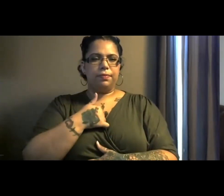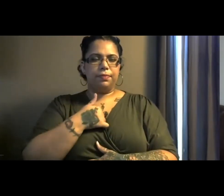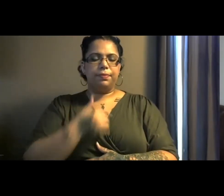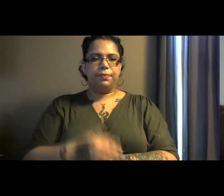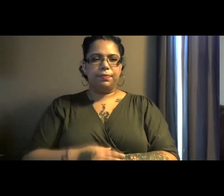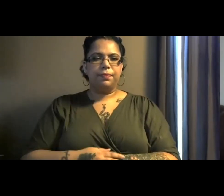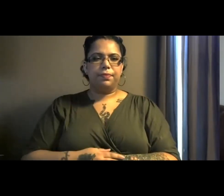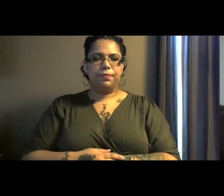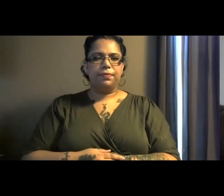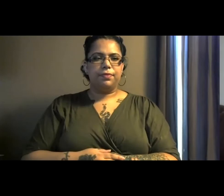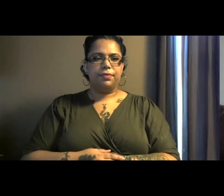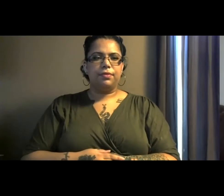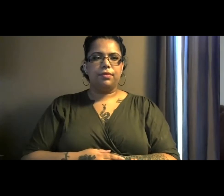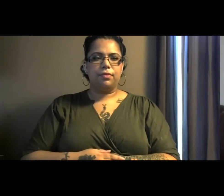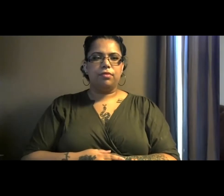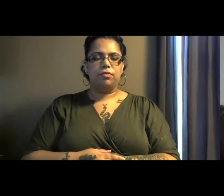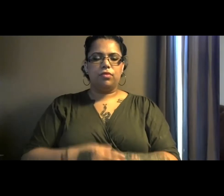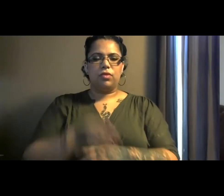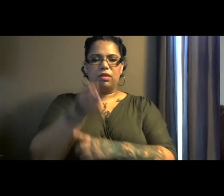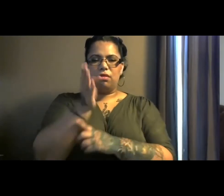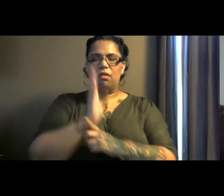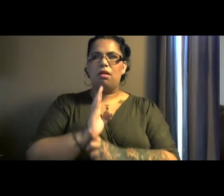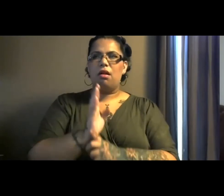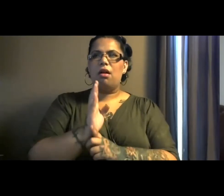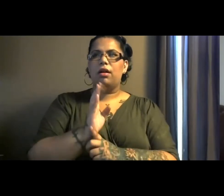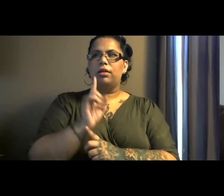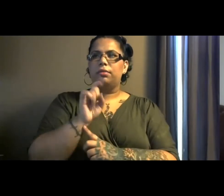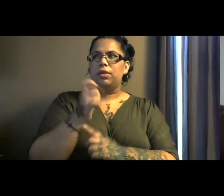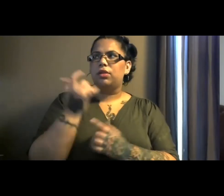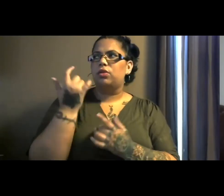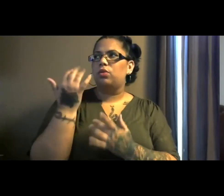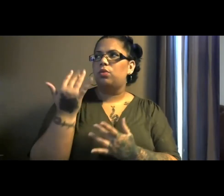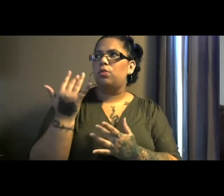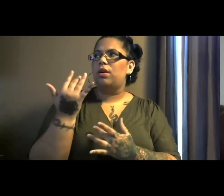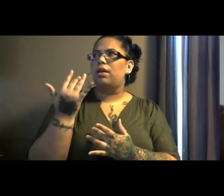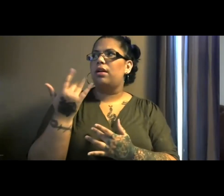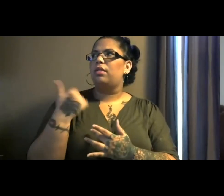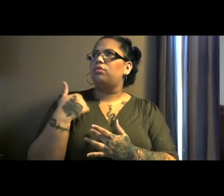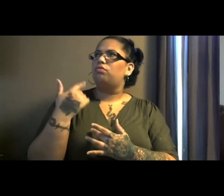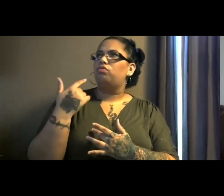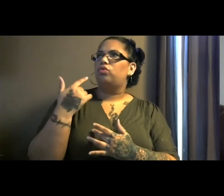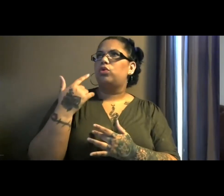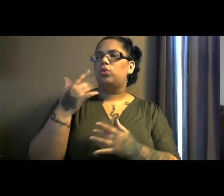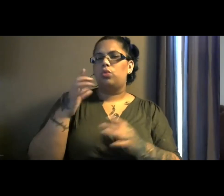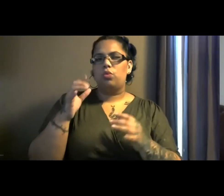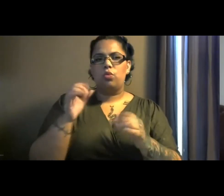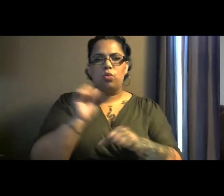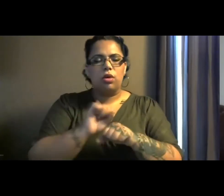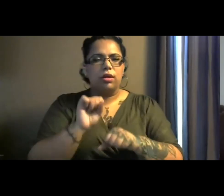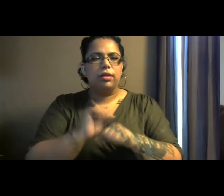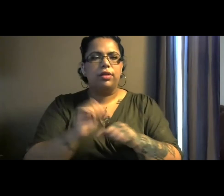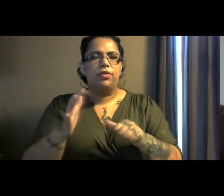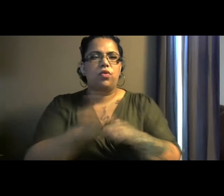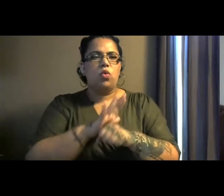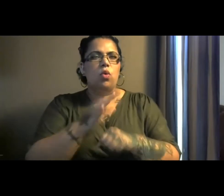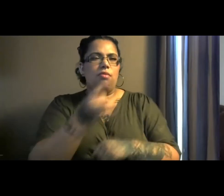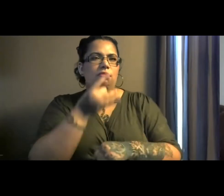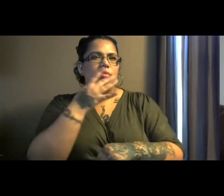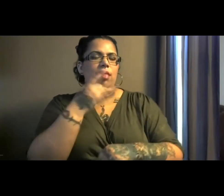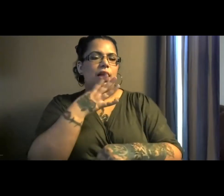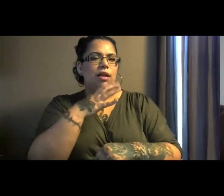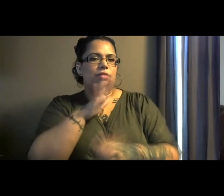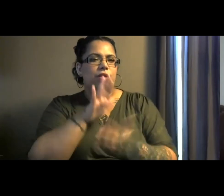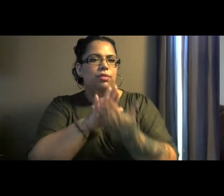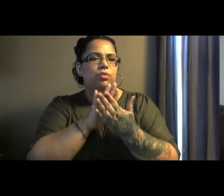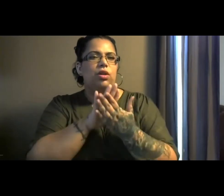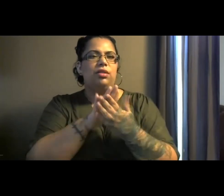Even God must wait your conscious cooperation before the full light of his presence and the power of his law can be made